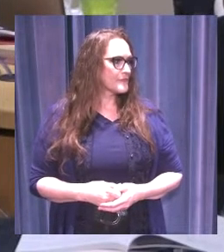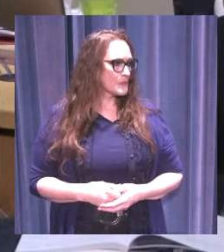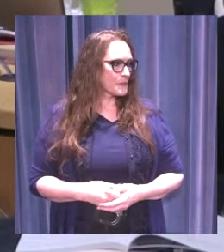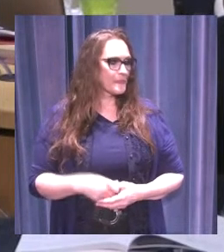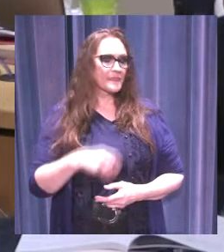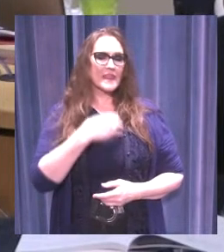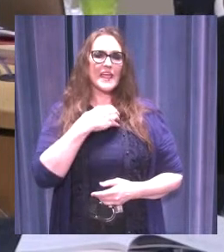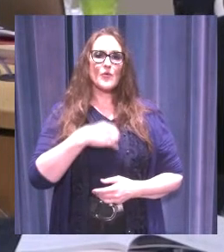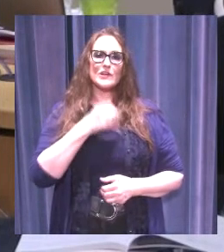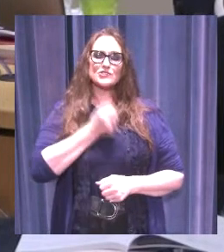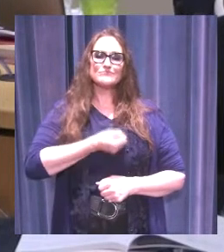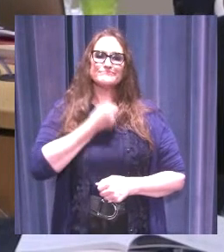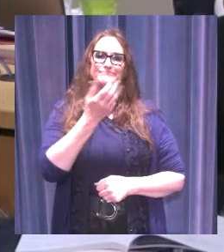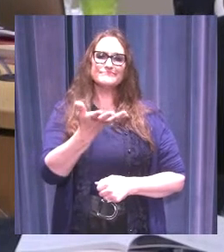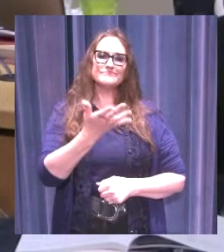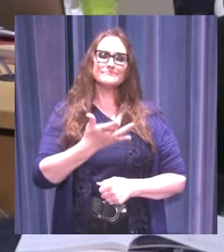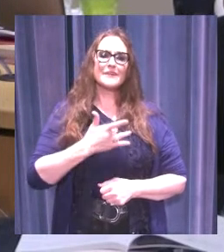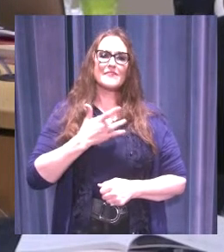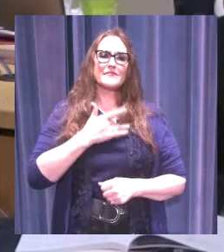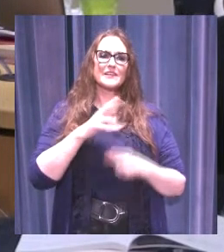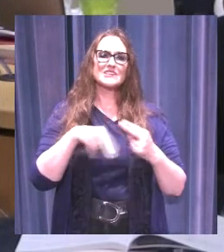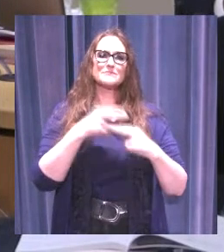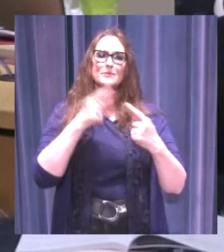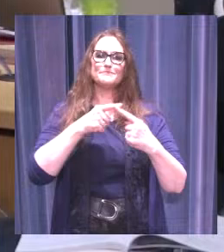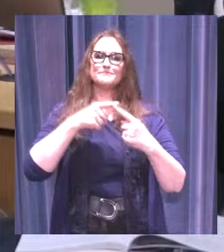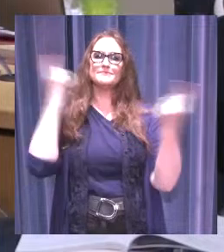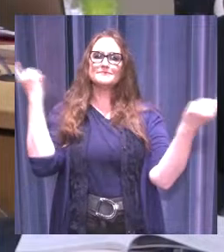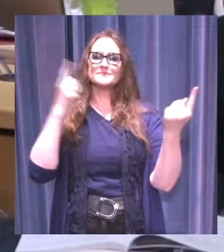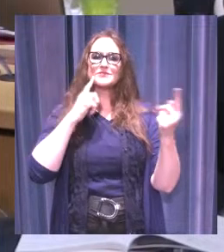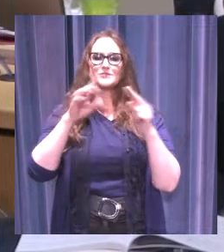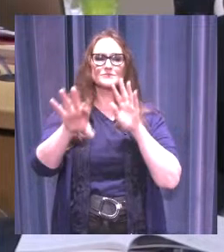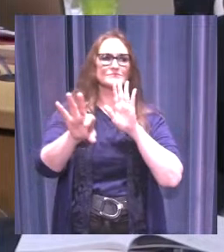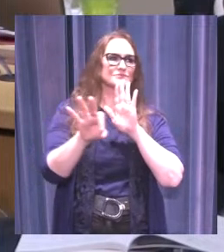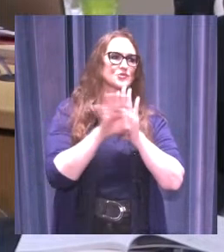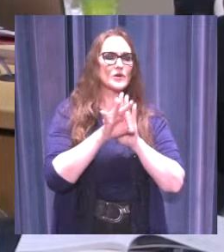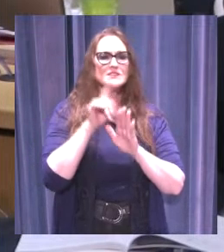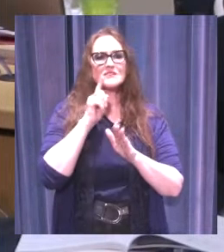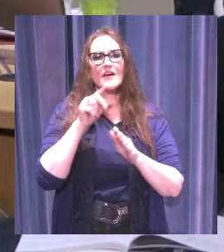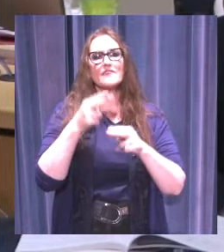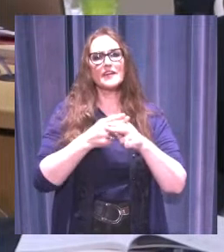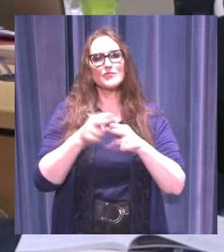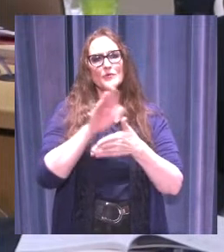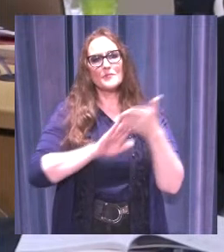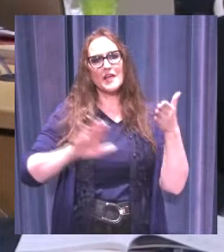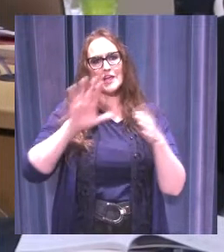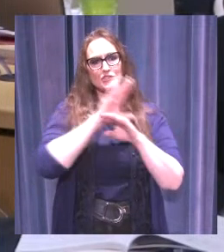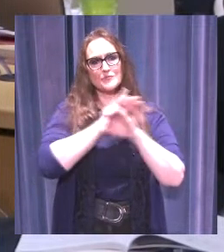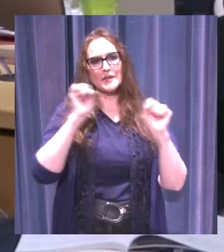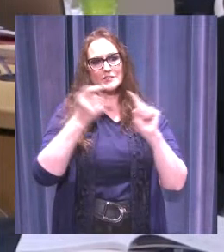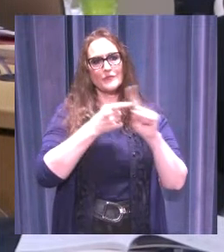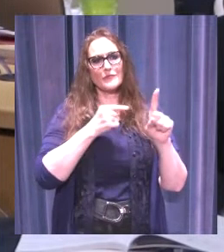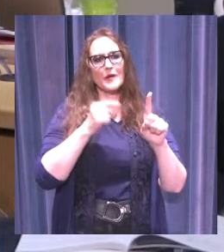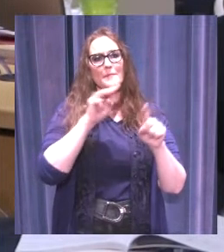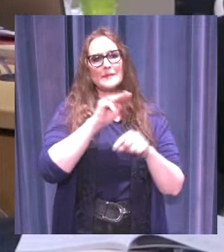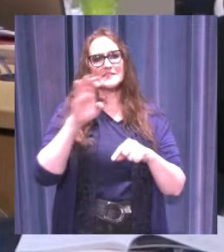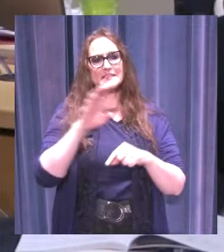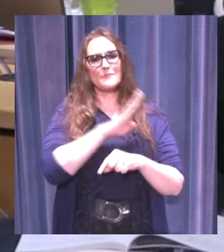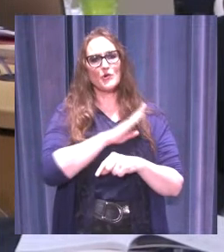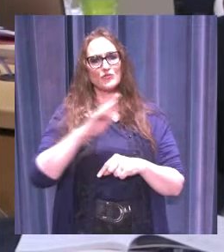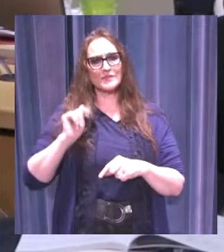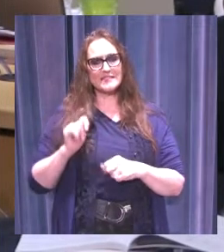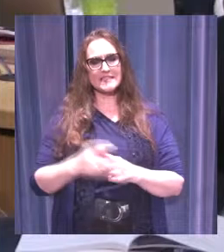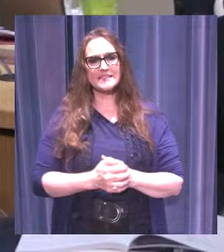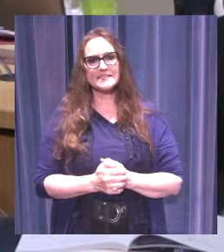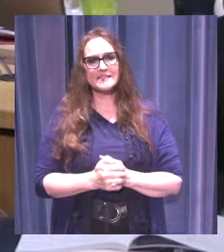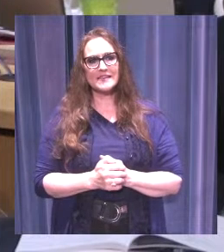I wish to express my feelings of opposition to the choice of interim college president made by the MCC Board of Trustees.